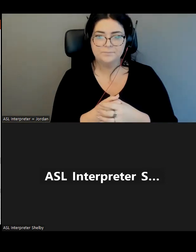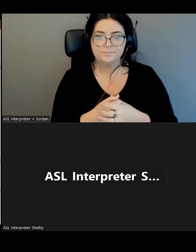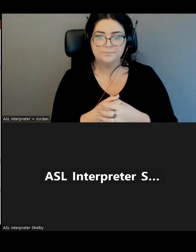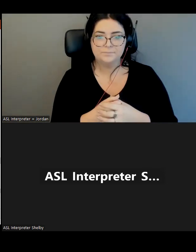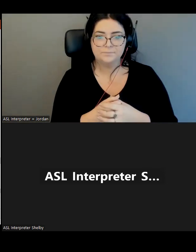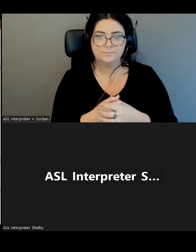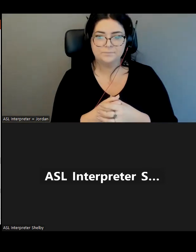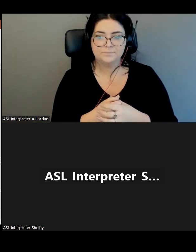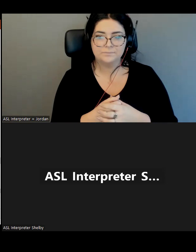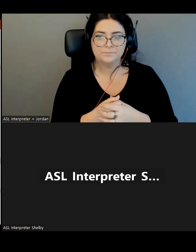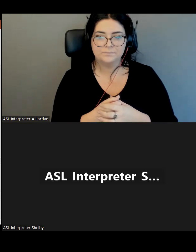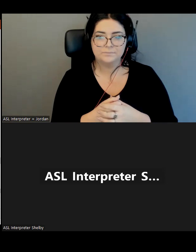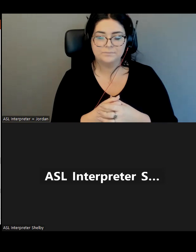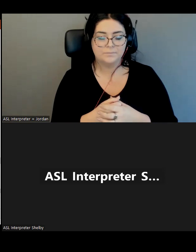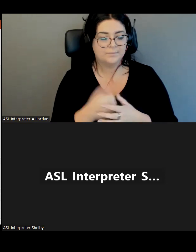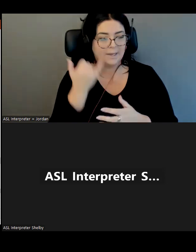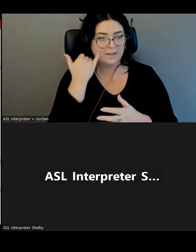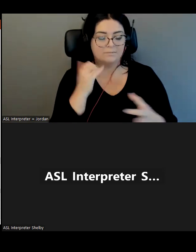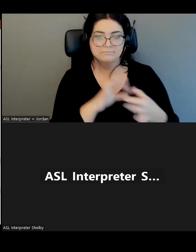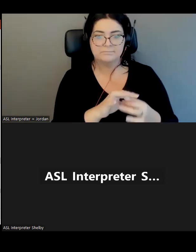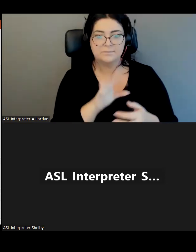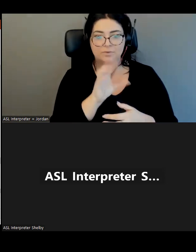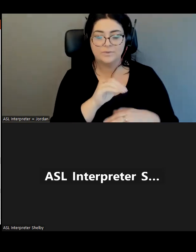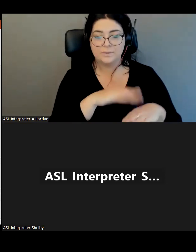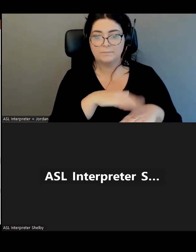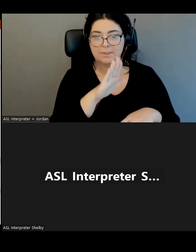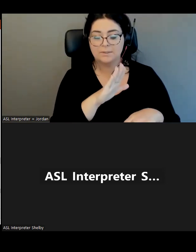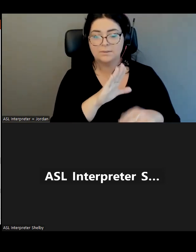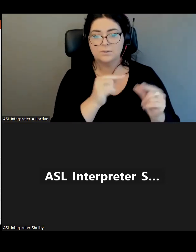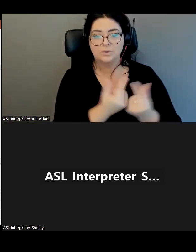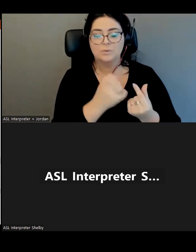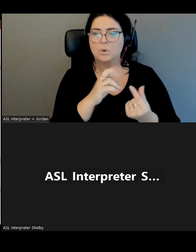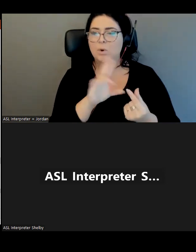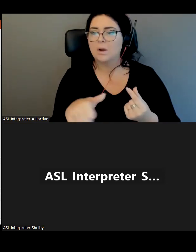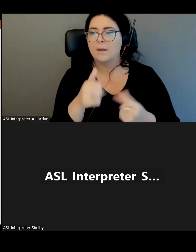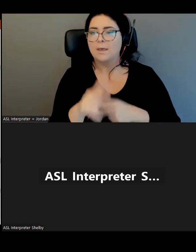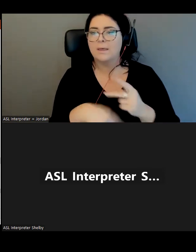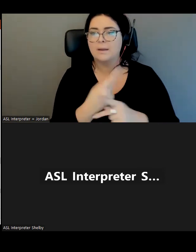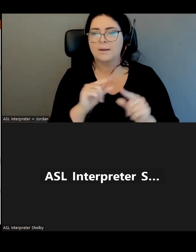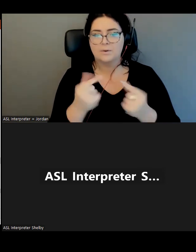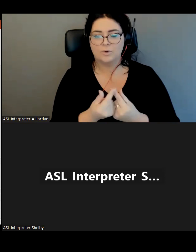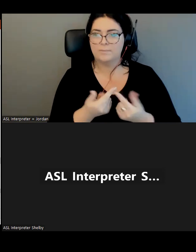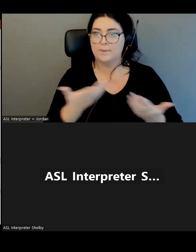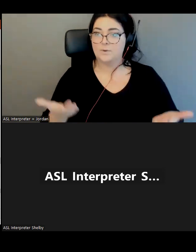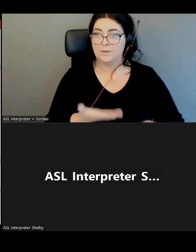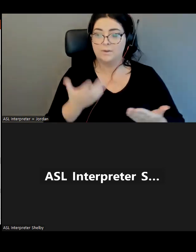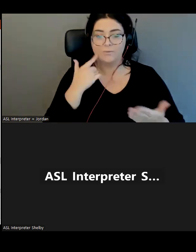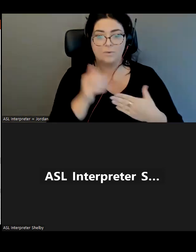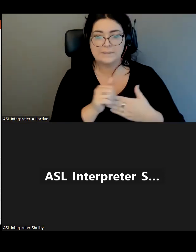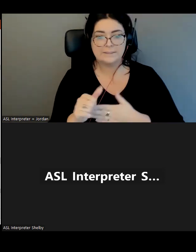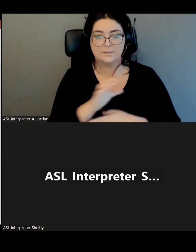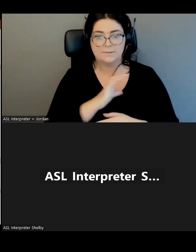they're connected to a 50+ group or some other group in the community. And we certainly have them there to give